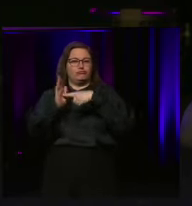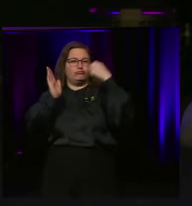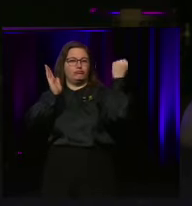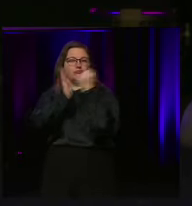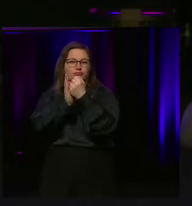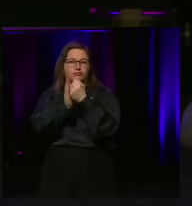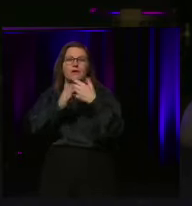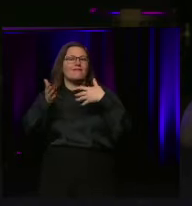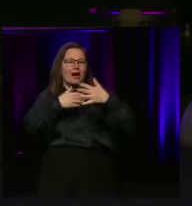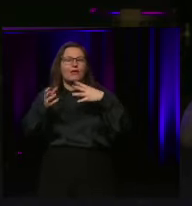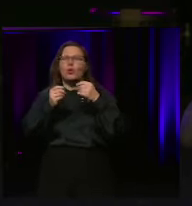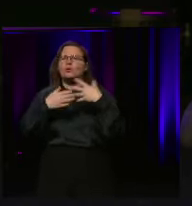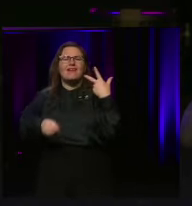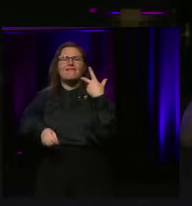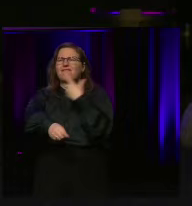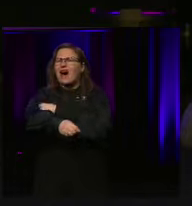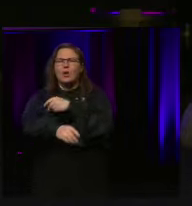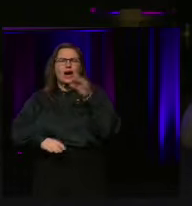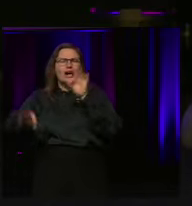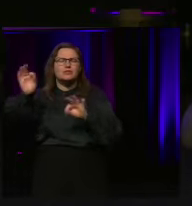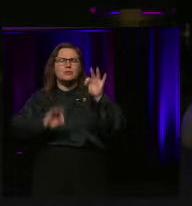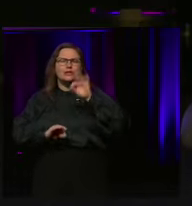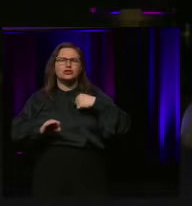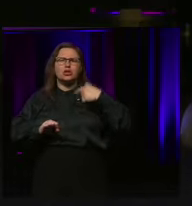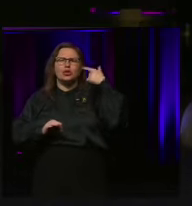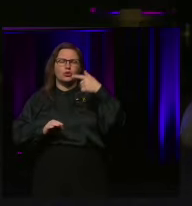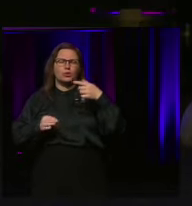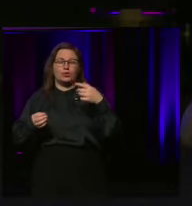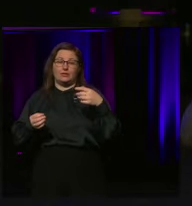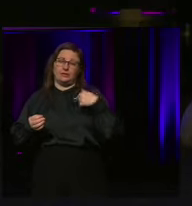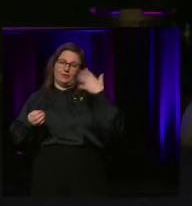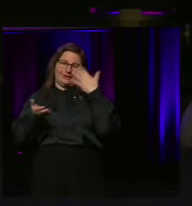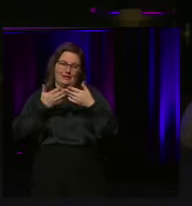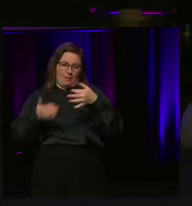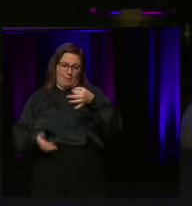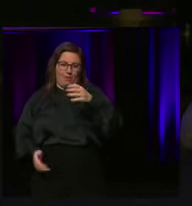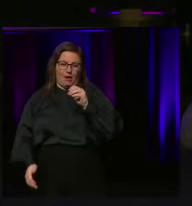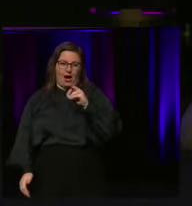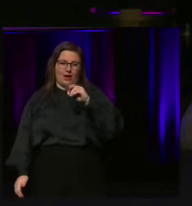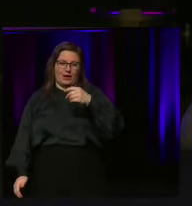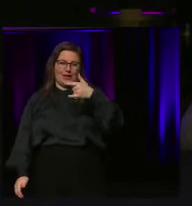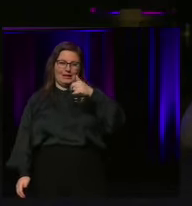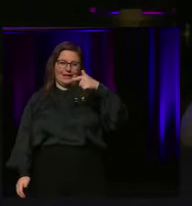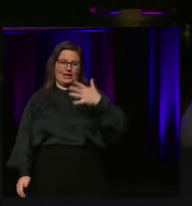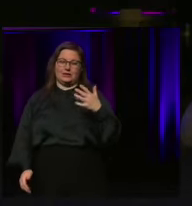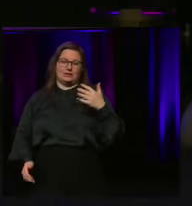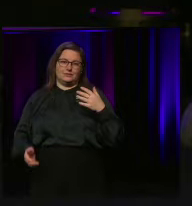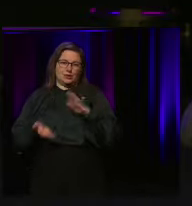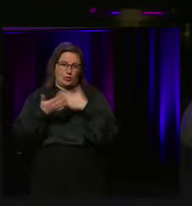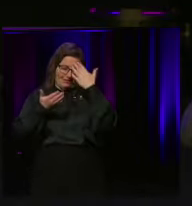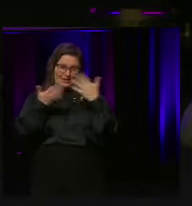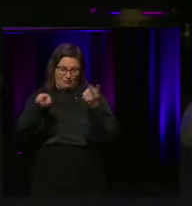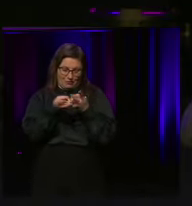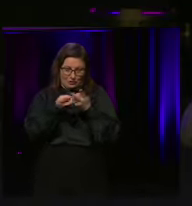vaccination experiment. I think it was parotitis vaccination experiment that turned out to be a disaster. Lots of